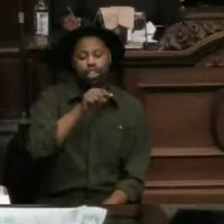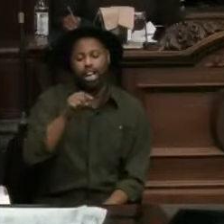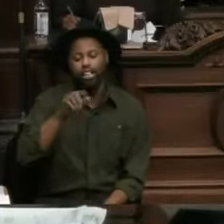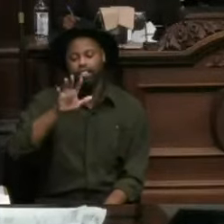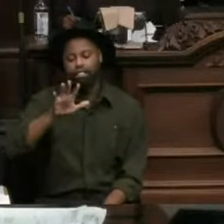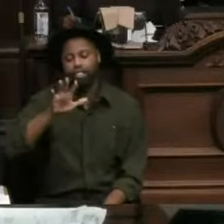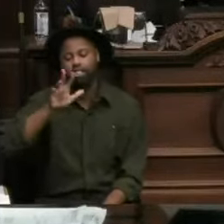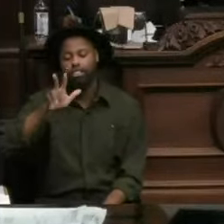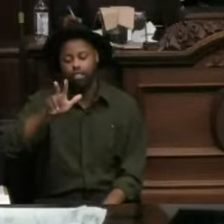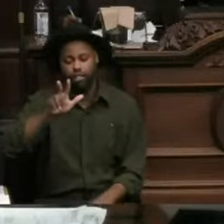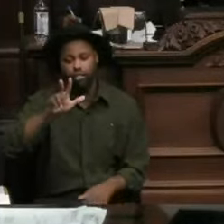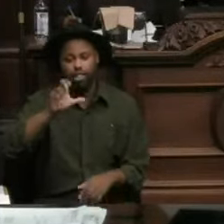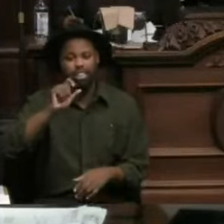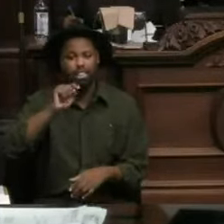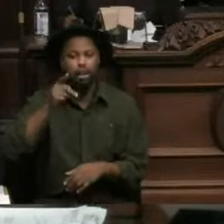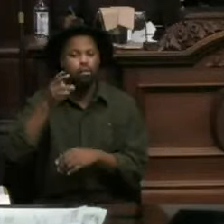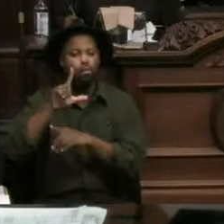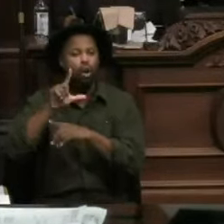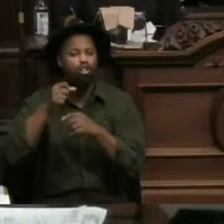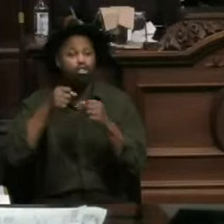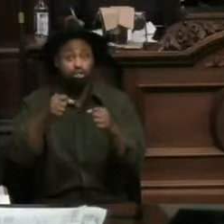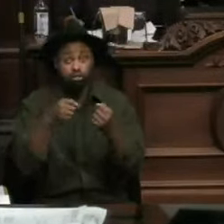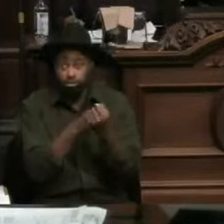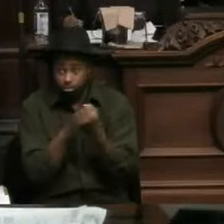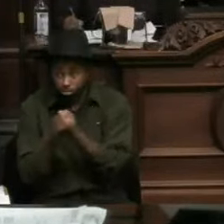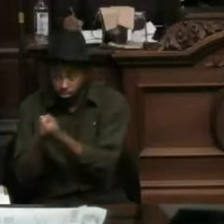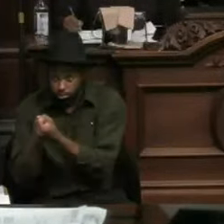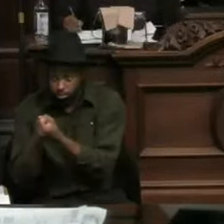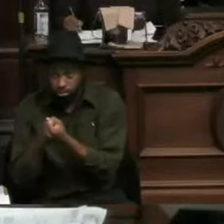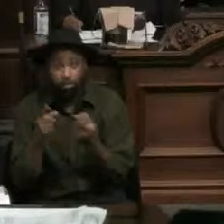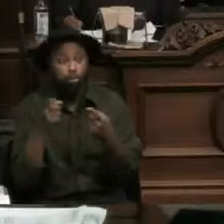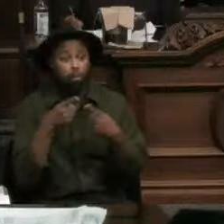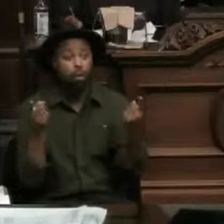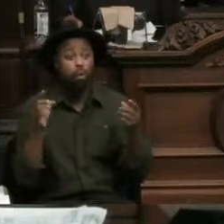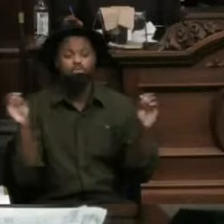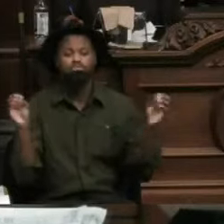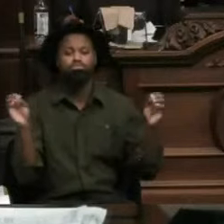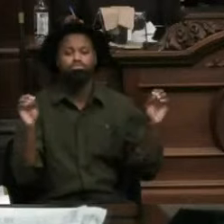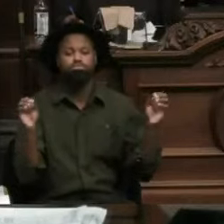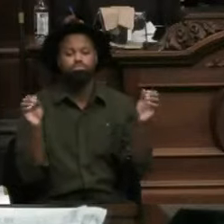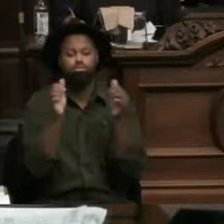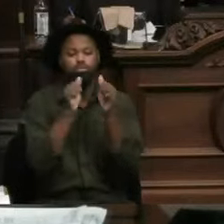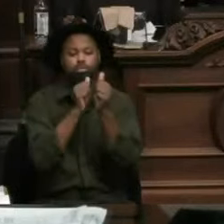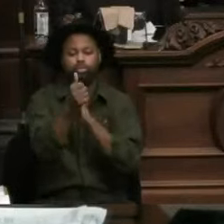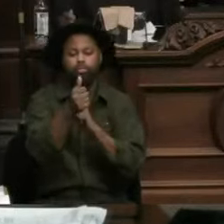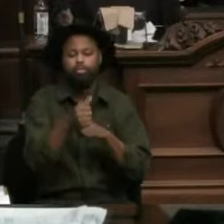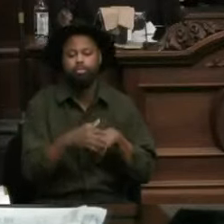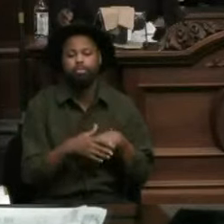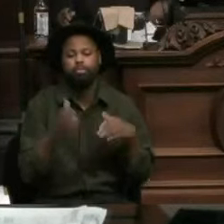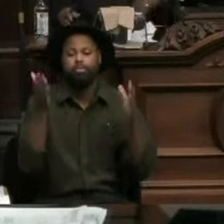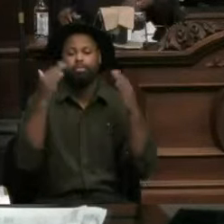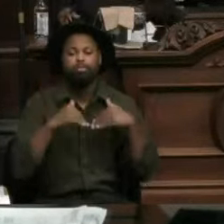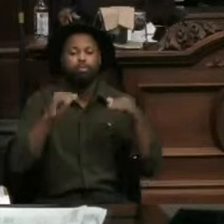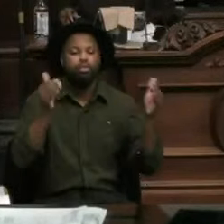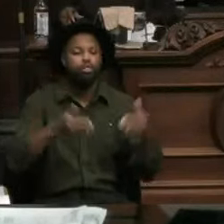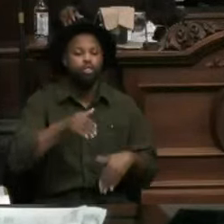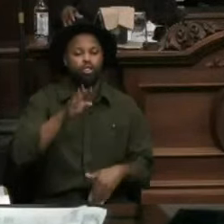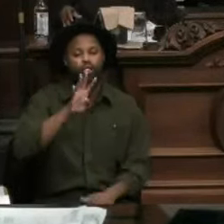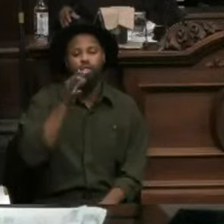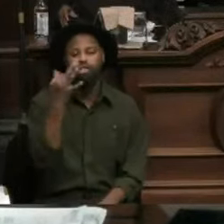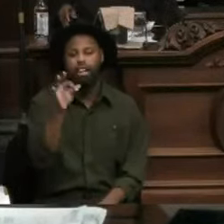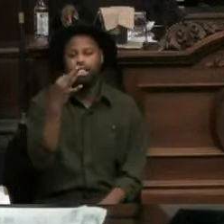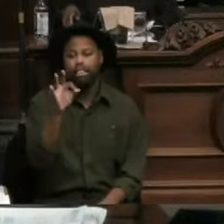143-153 St. Paul Street. All in favor, please say aye. Aye. Any opposed? Motion carries. Introductory number